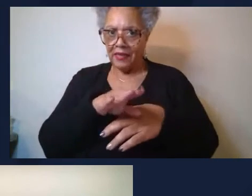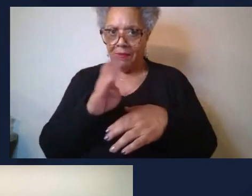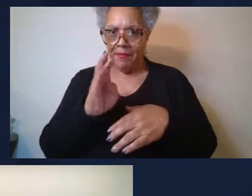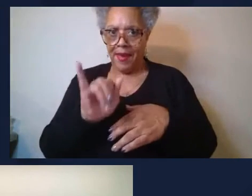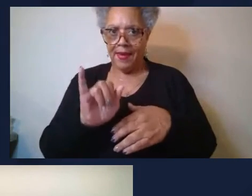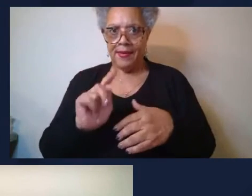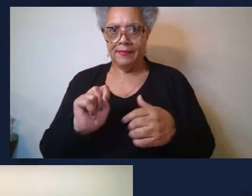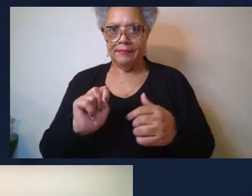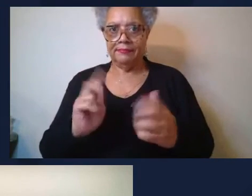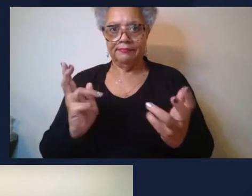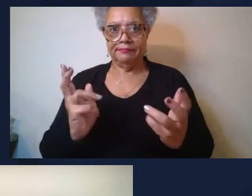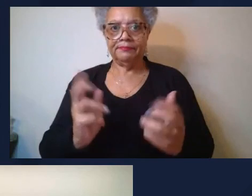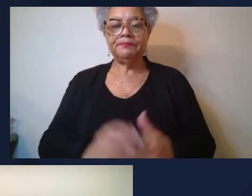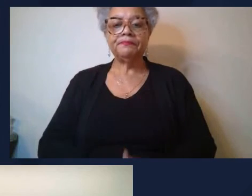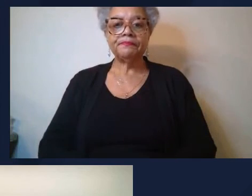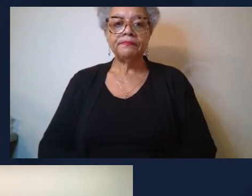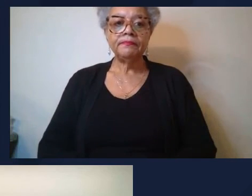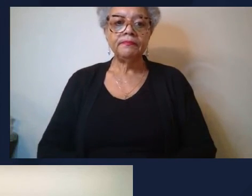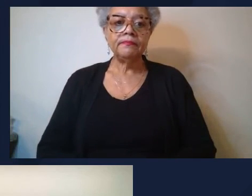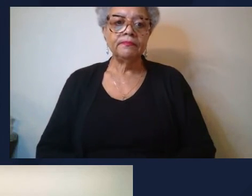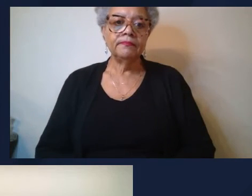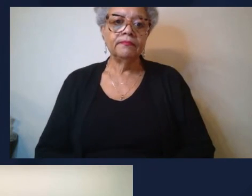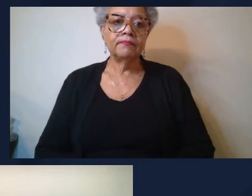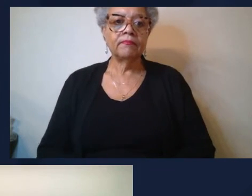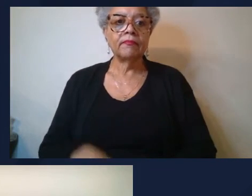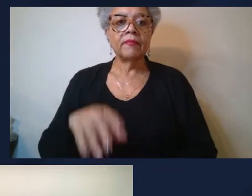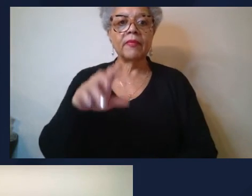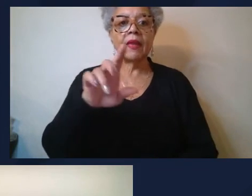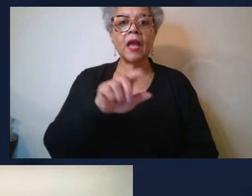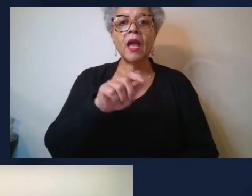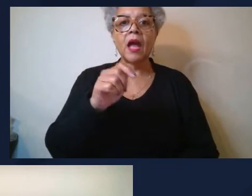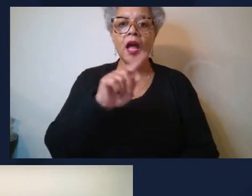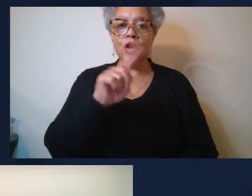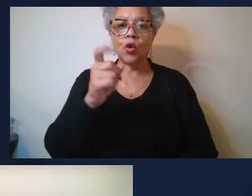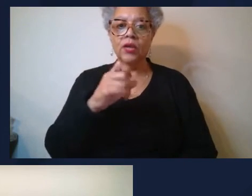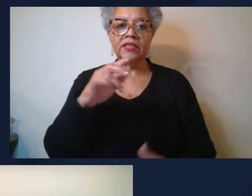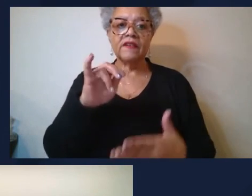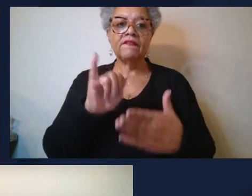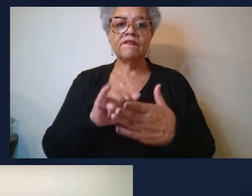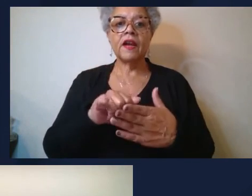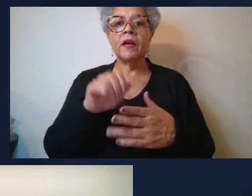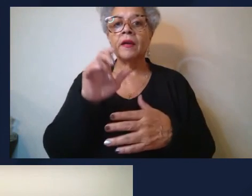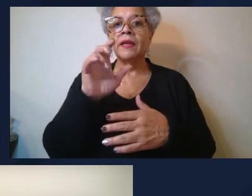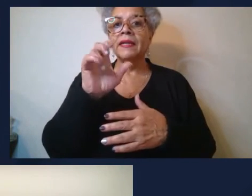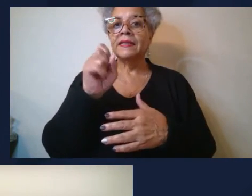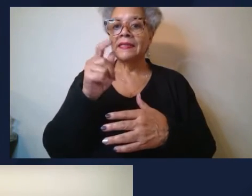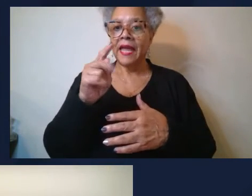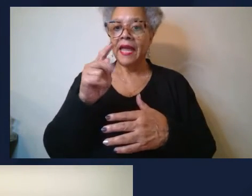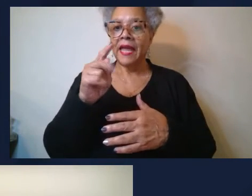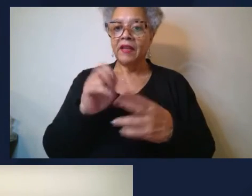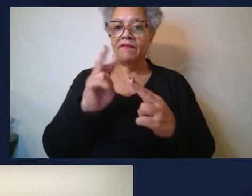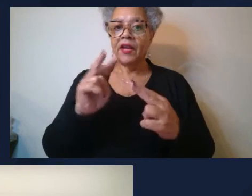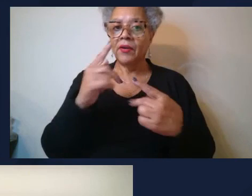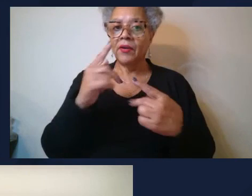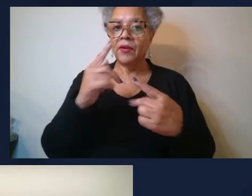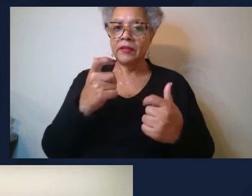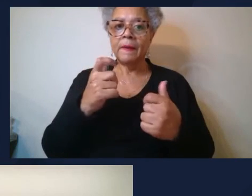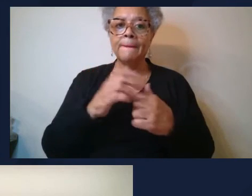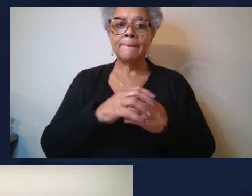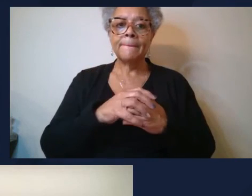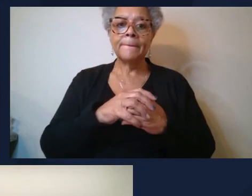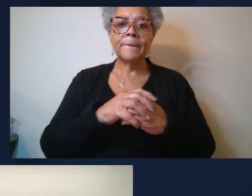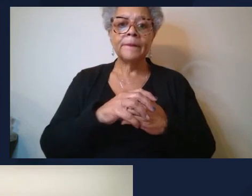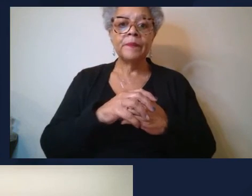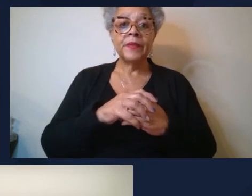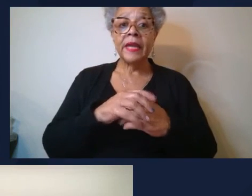Thank you. A question from Adam Savage. Very interesting talk, Dr. Wu. Similar question to Dr. Palmer. Any